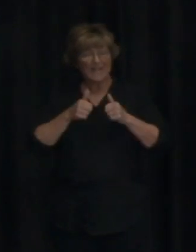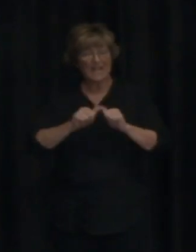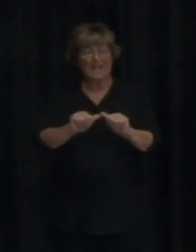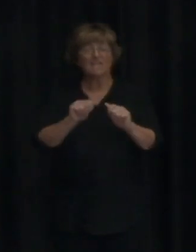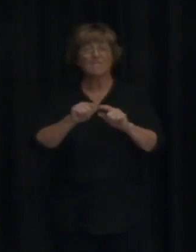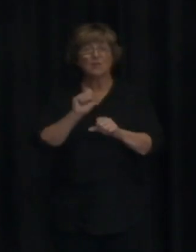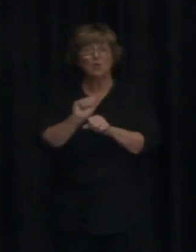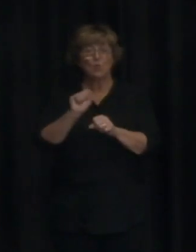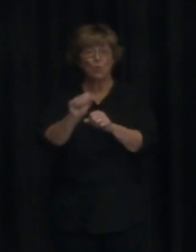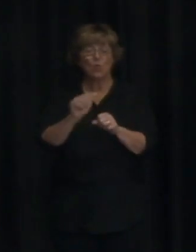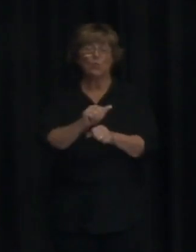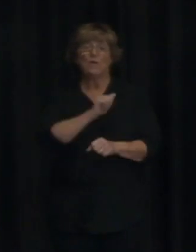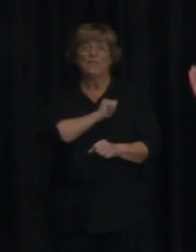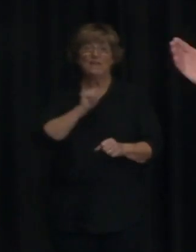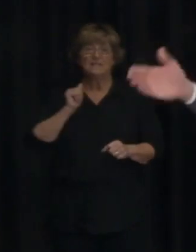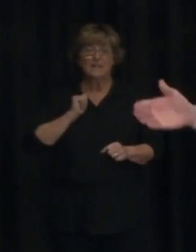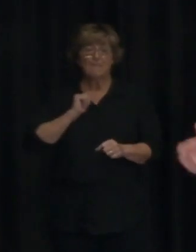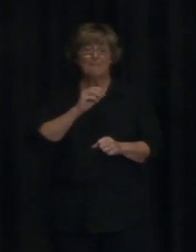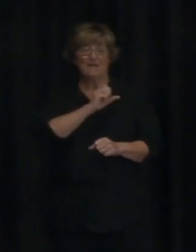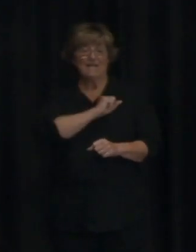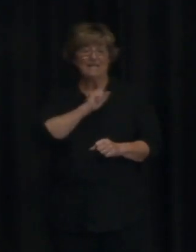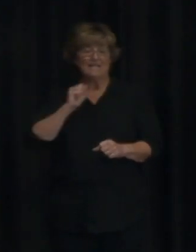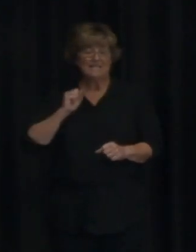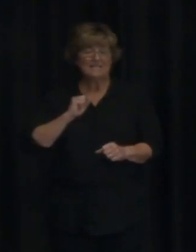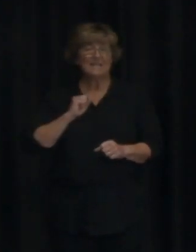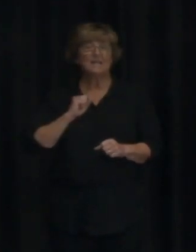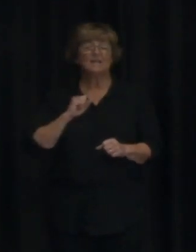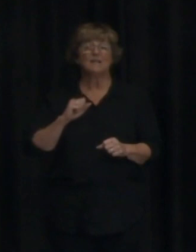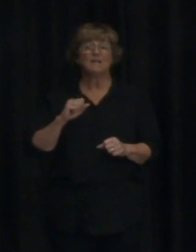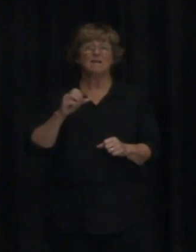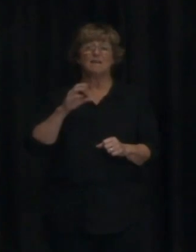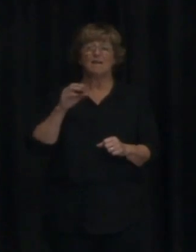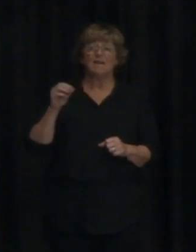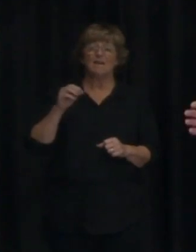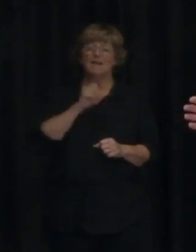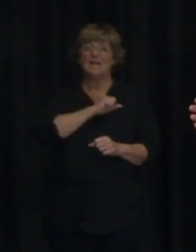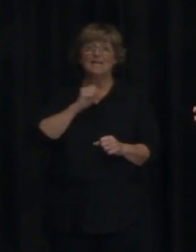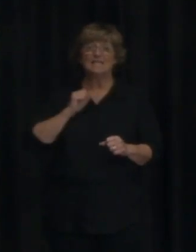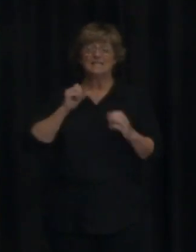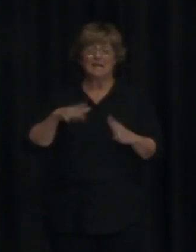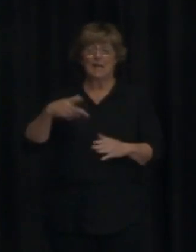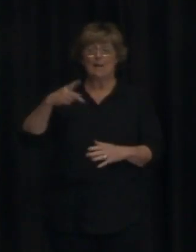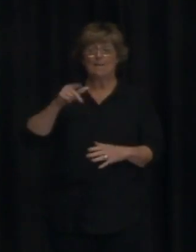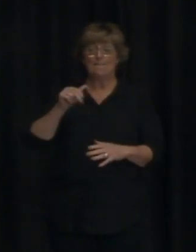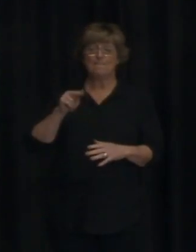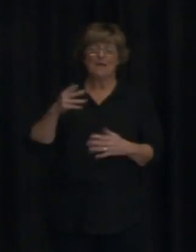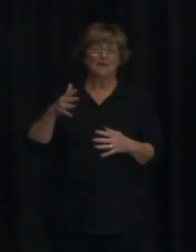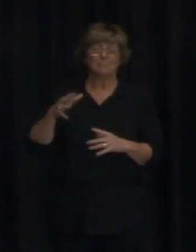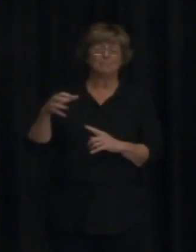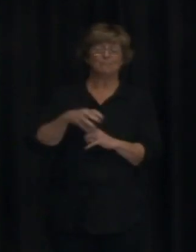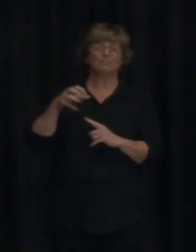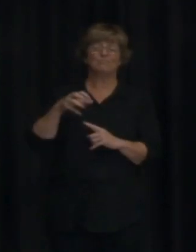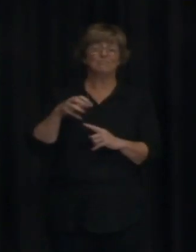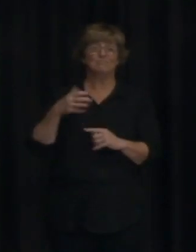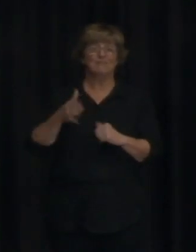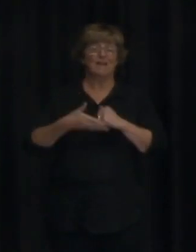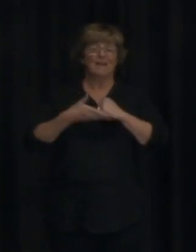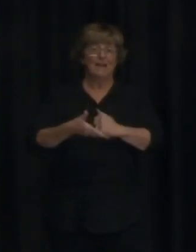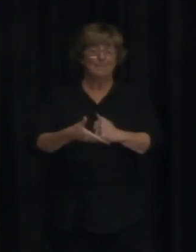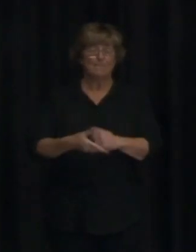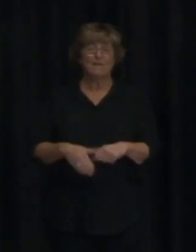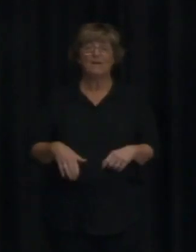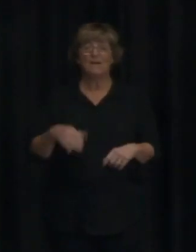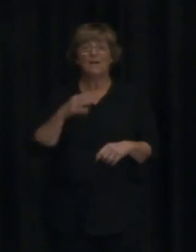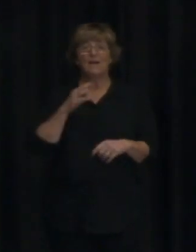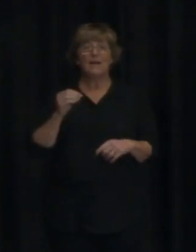the Assembly, working with the Senate, working with Senator Pan, who's been an incredible champion of all of these efforts, Assemblymember Cooper, who's been